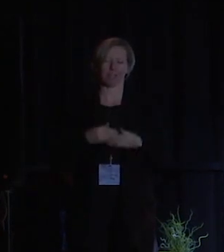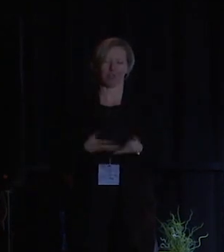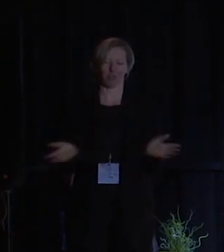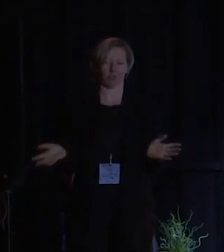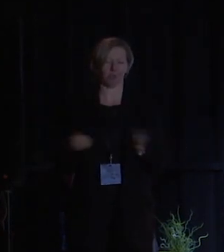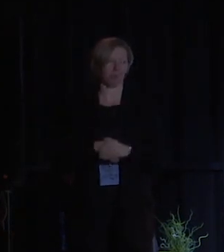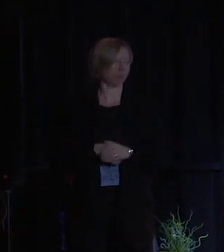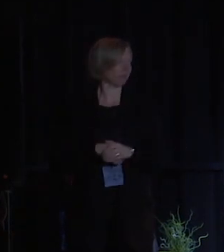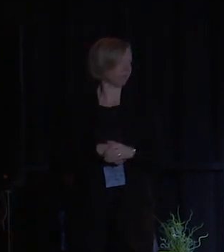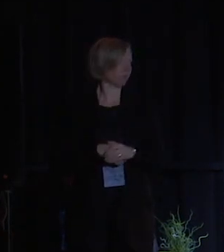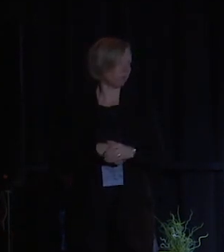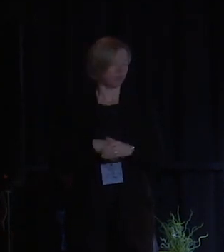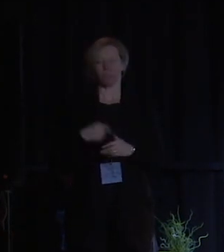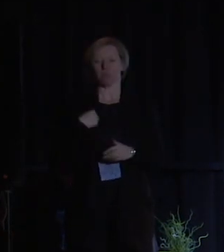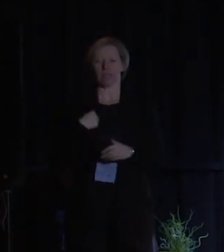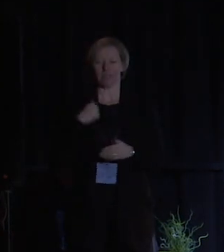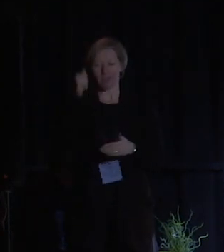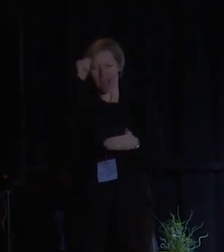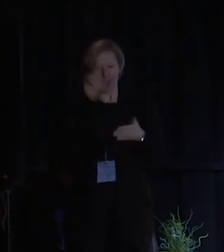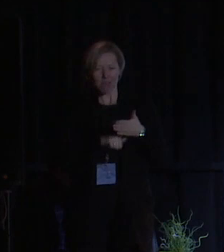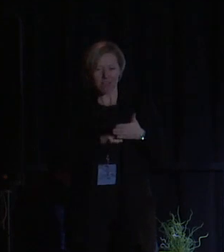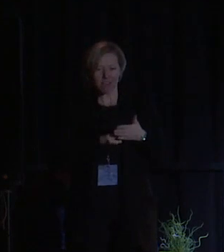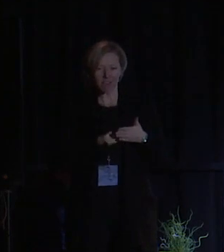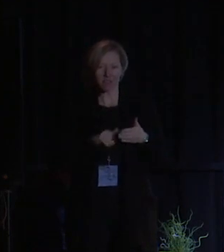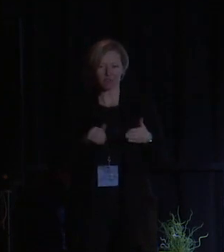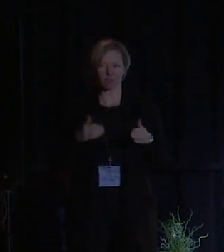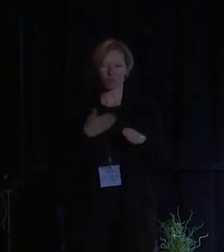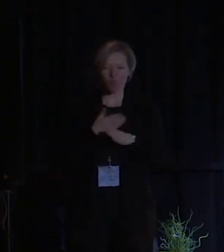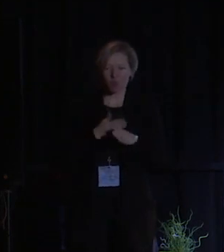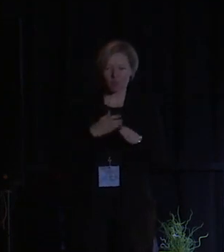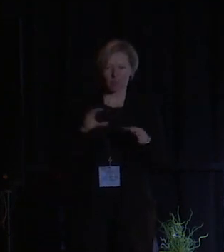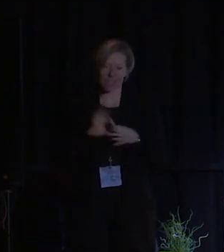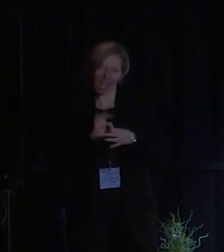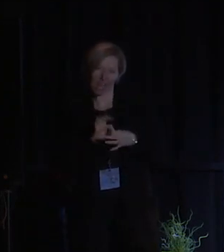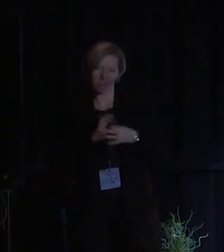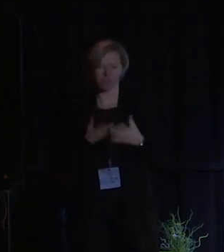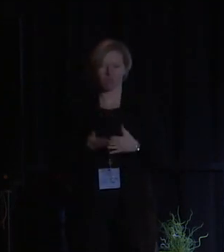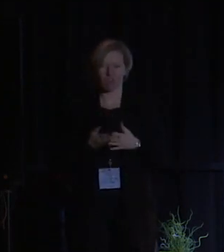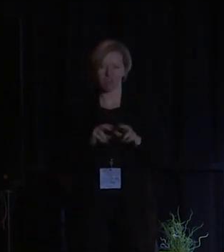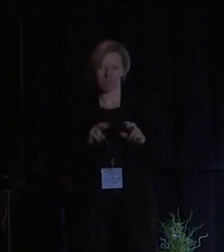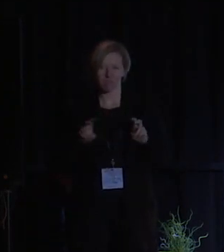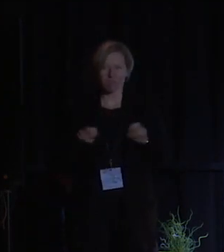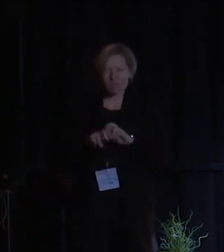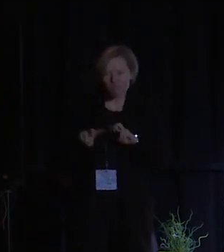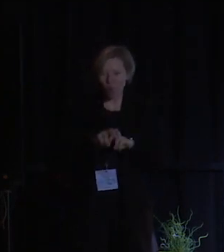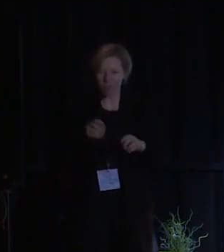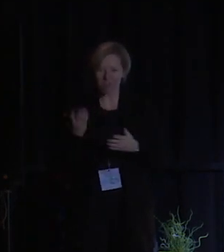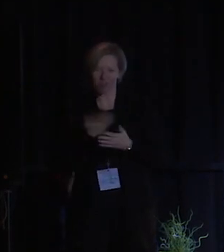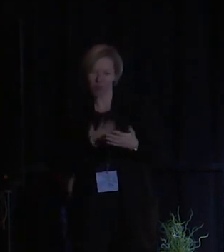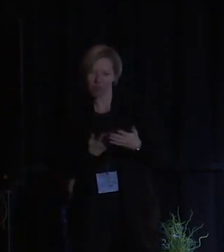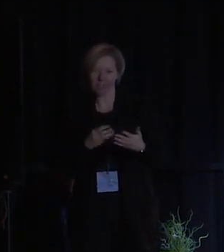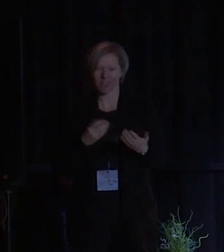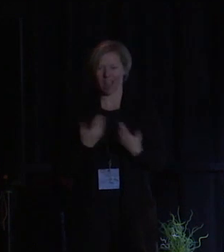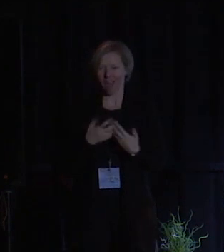show. I have lots of experience of working in engagement and in exploring people's stories with